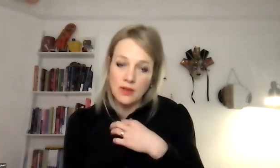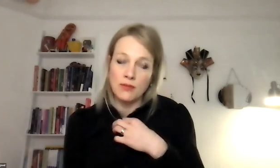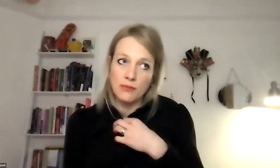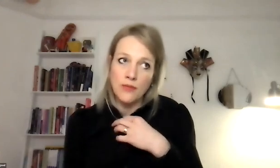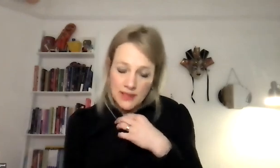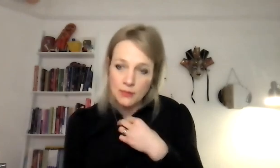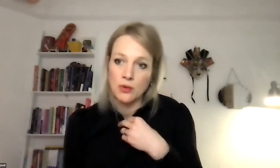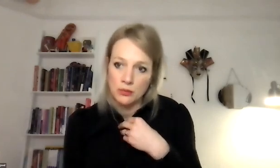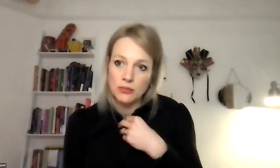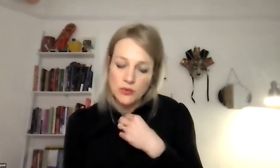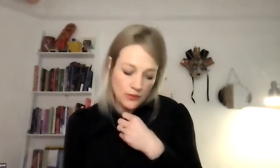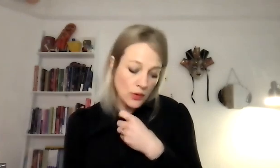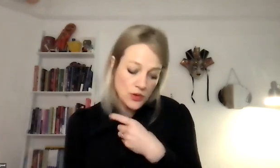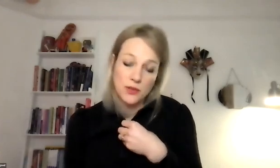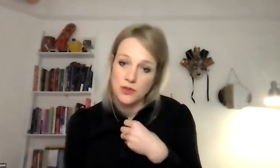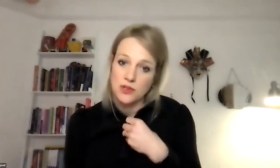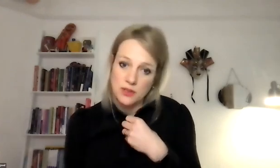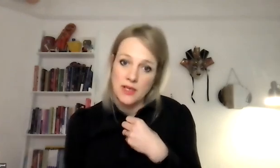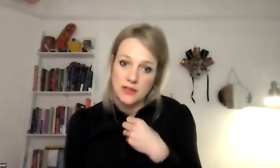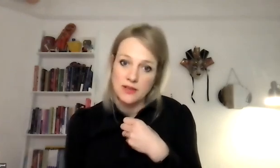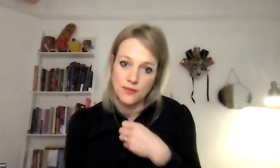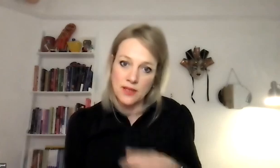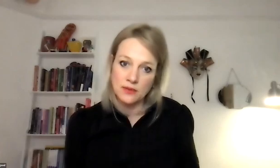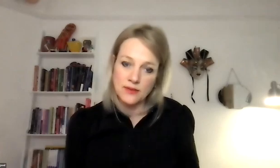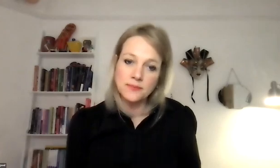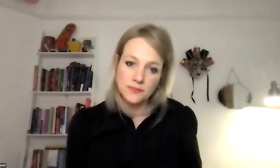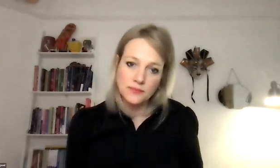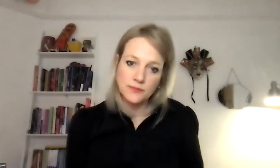important and valuable sort of contribution to make to the